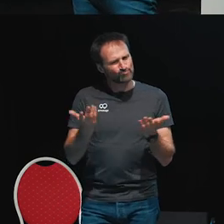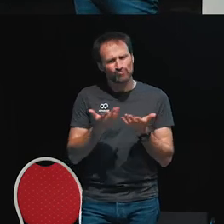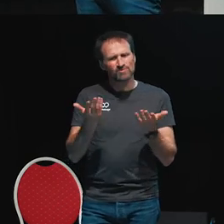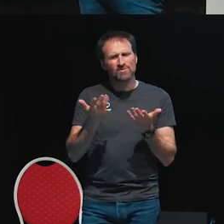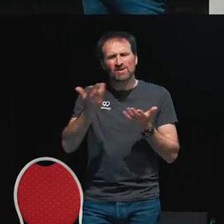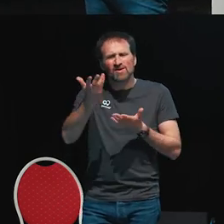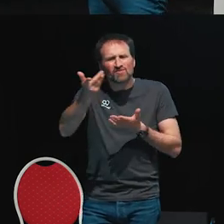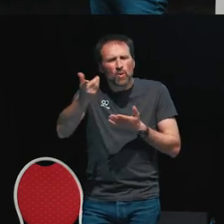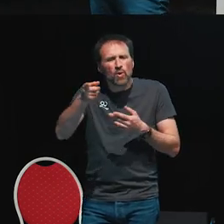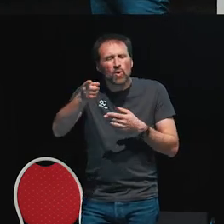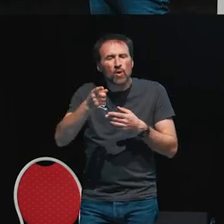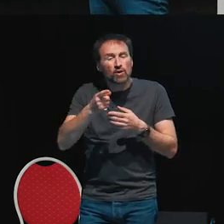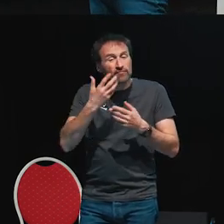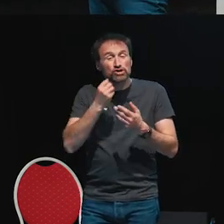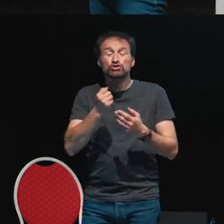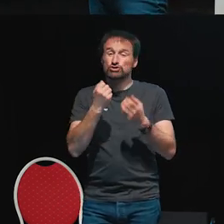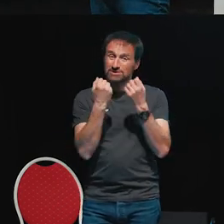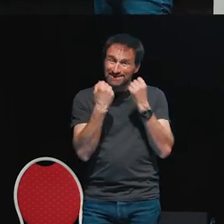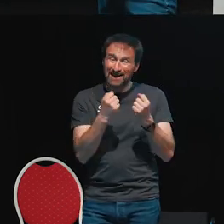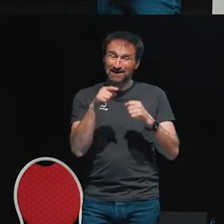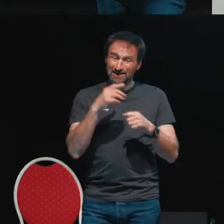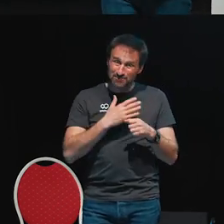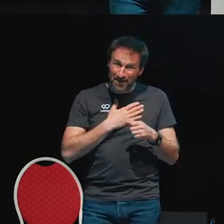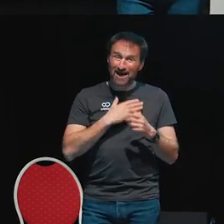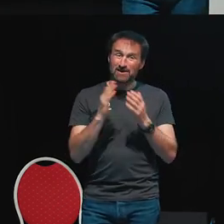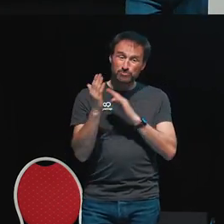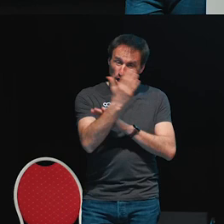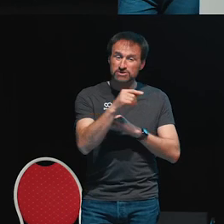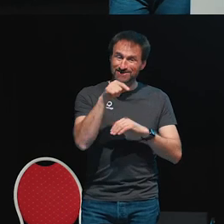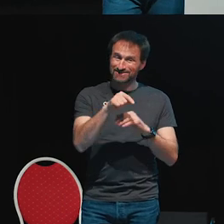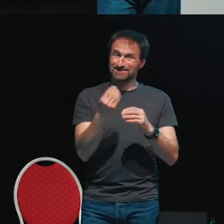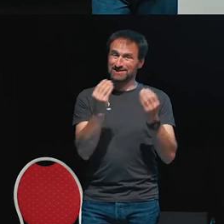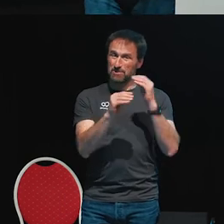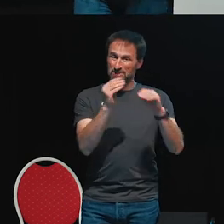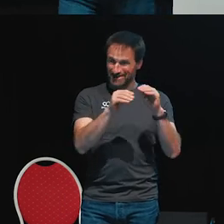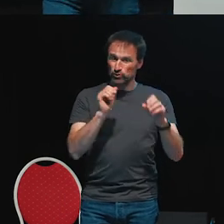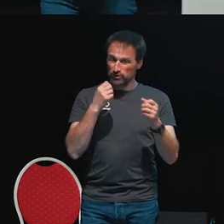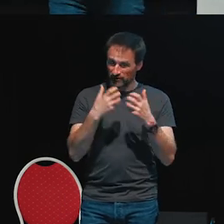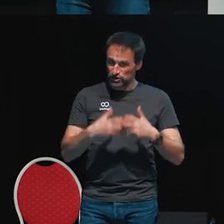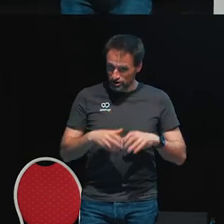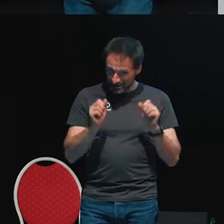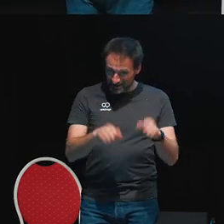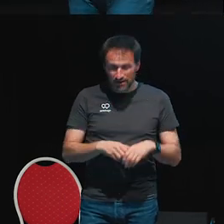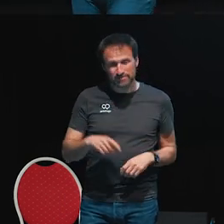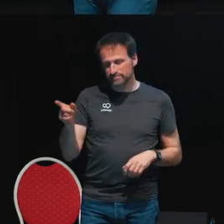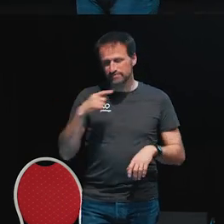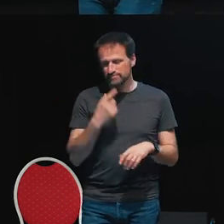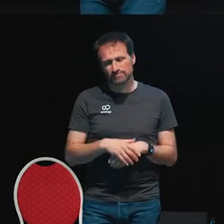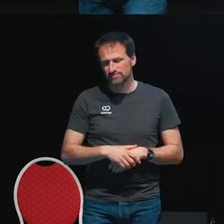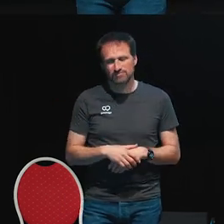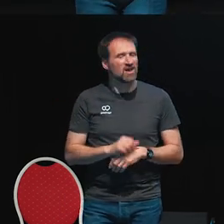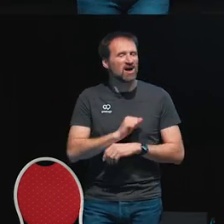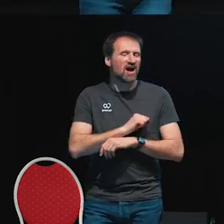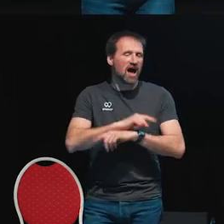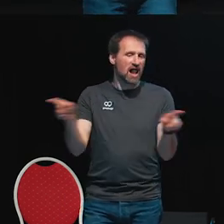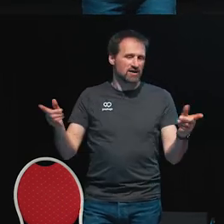where do you check to make sure that your browser is implementing all of the stuff? And his answer was like, all of them. He didn't give me any answer of like which one